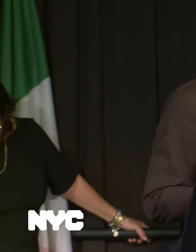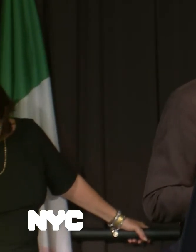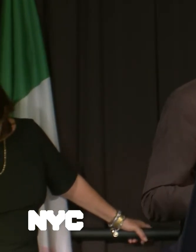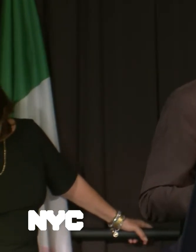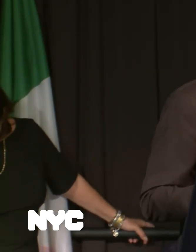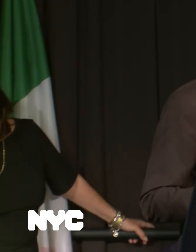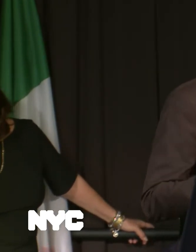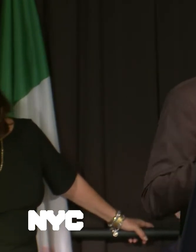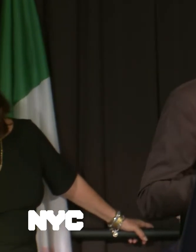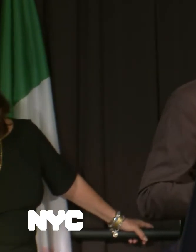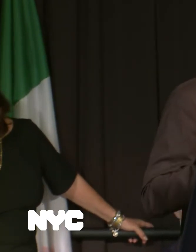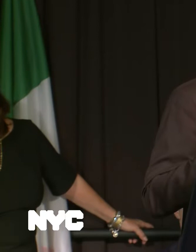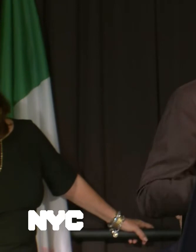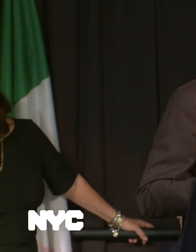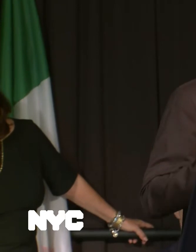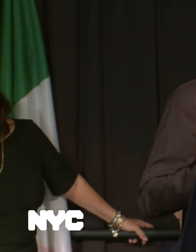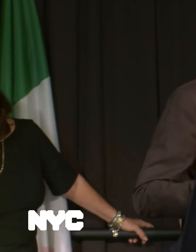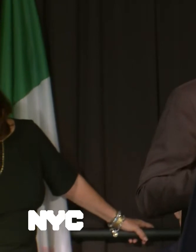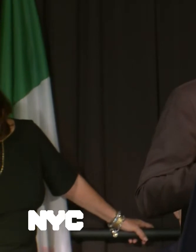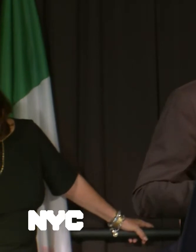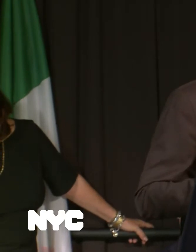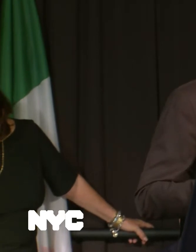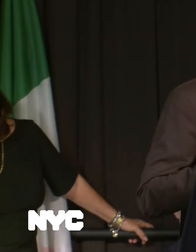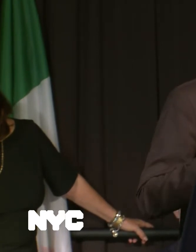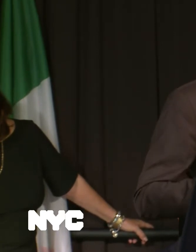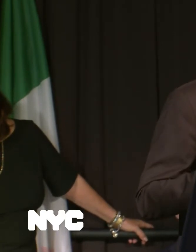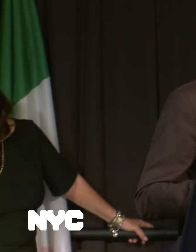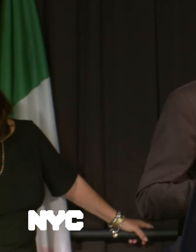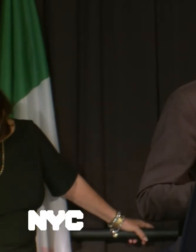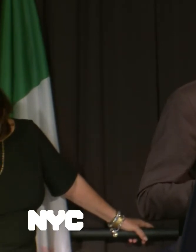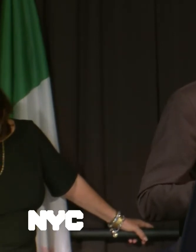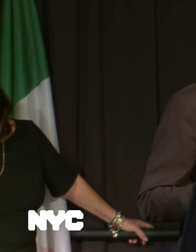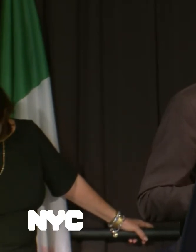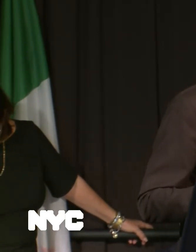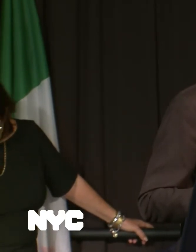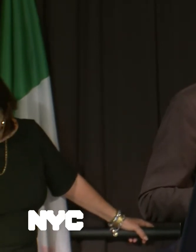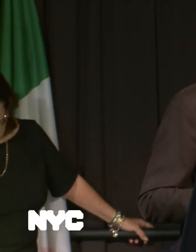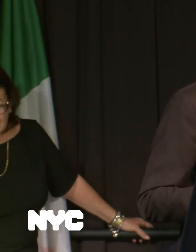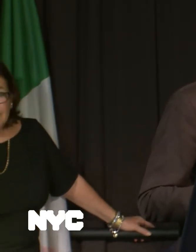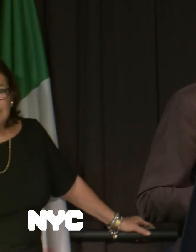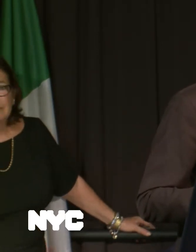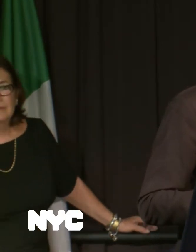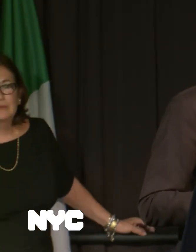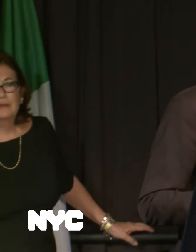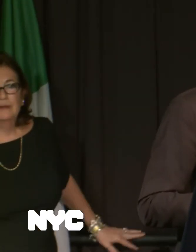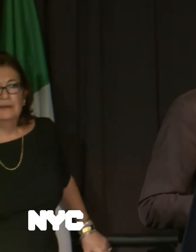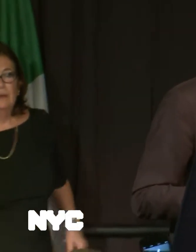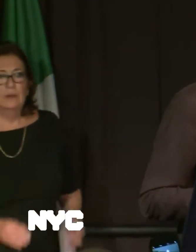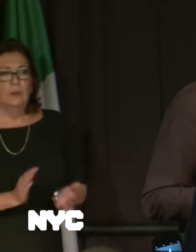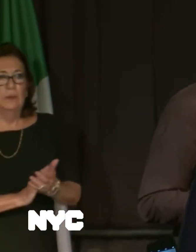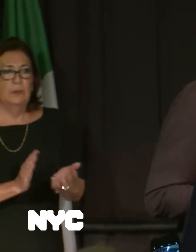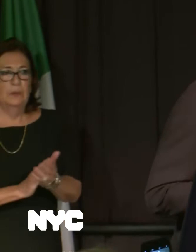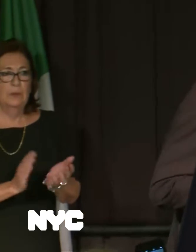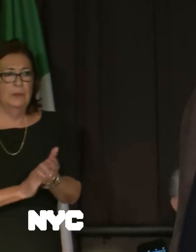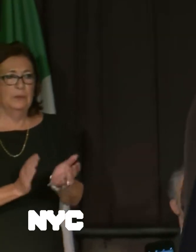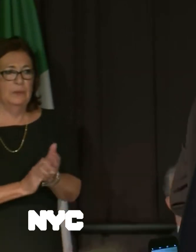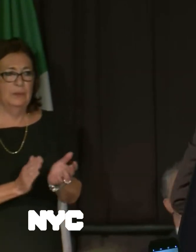can say that I am a full Consul General of Italy in your city. Grazie sindaco, viva l'Italia, viva New